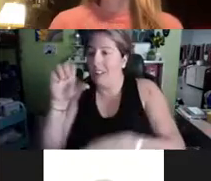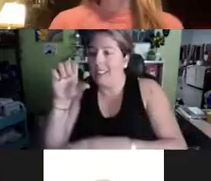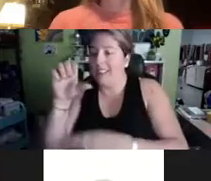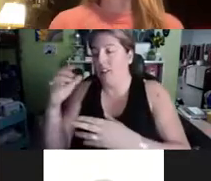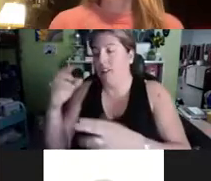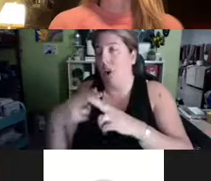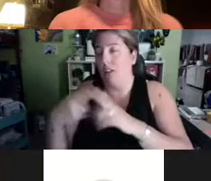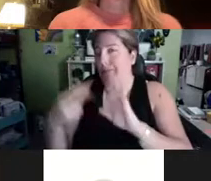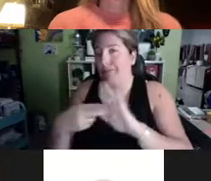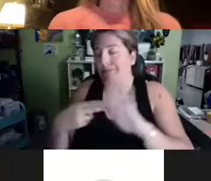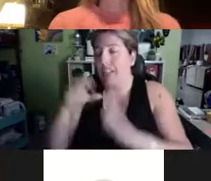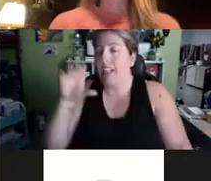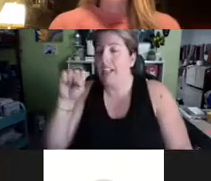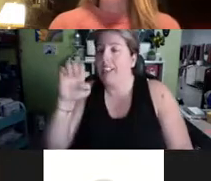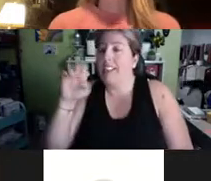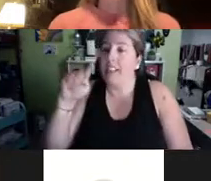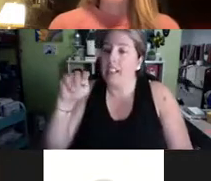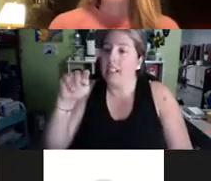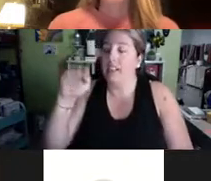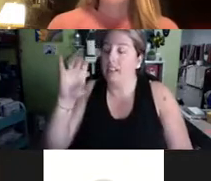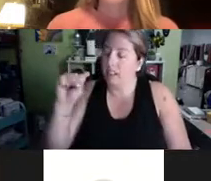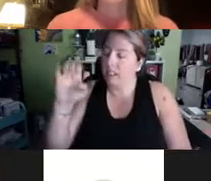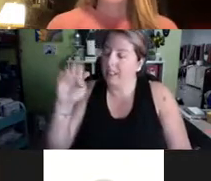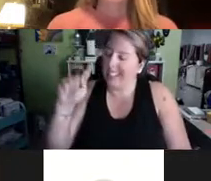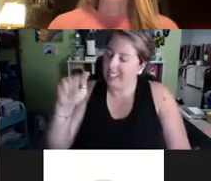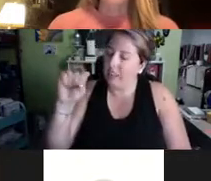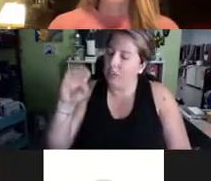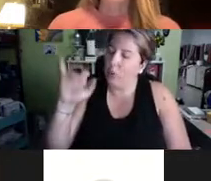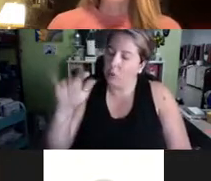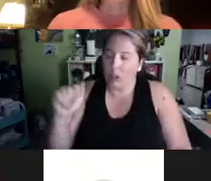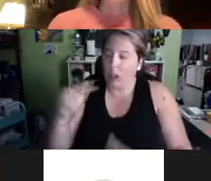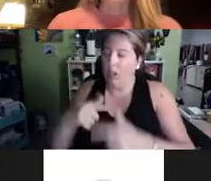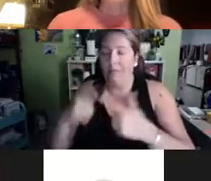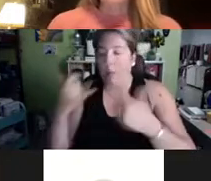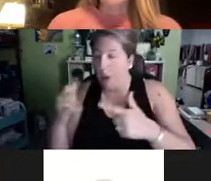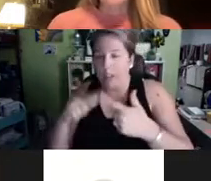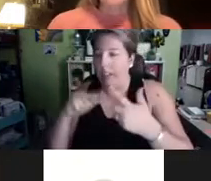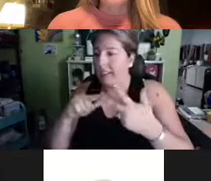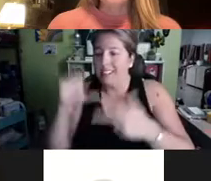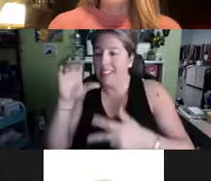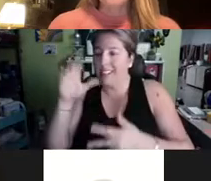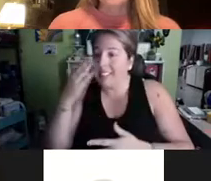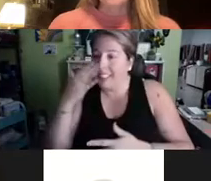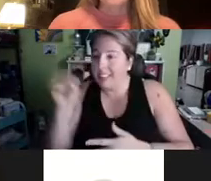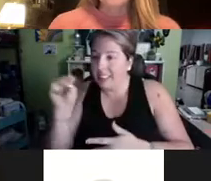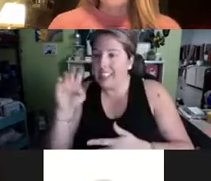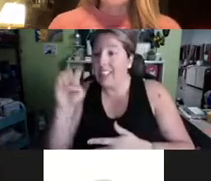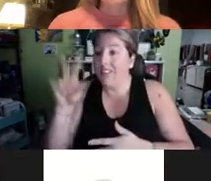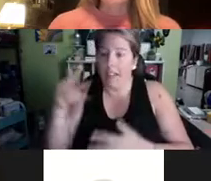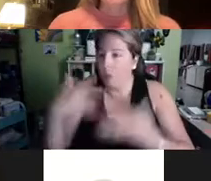text party, it could be a Scent event, whatever you wanted to call it. Okay, so in